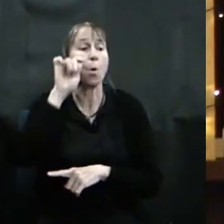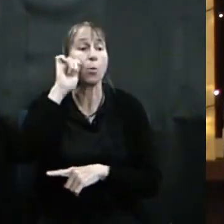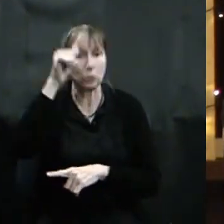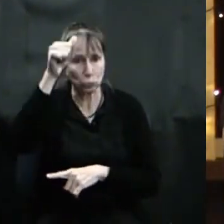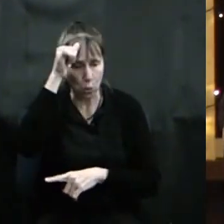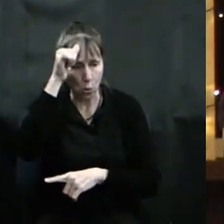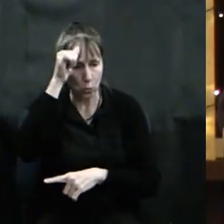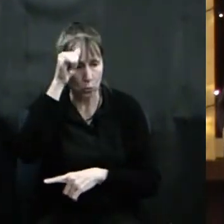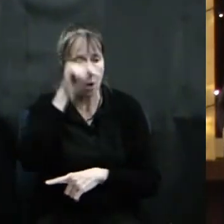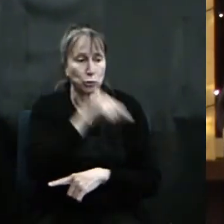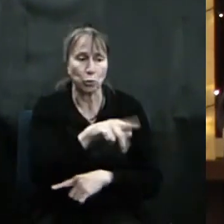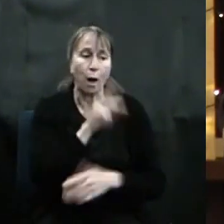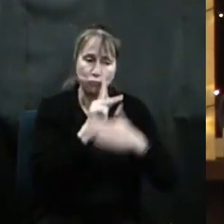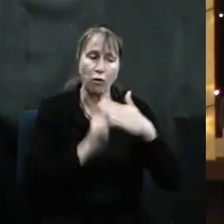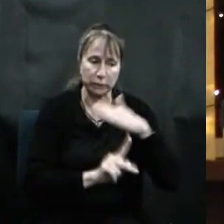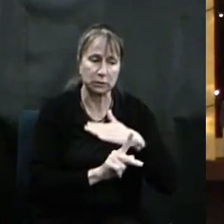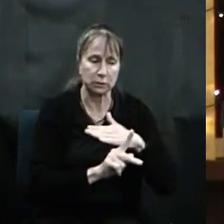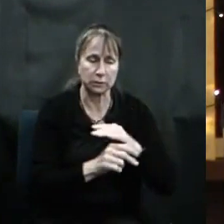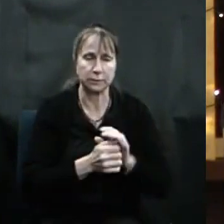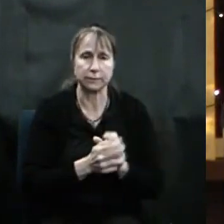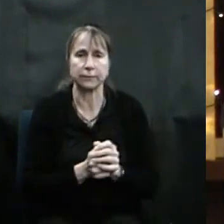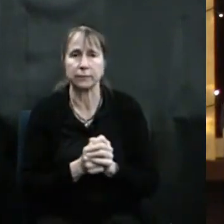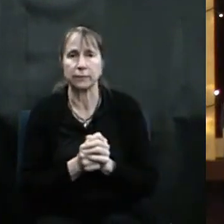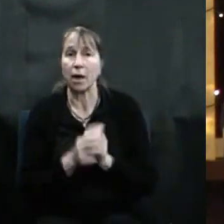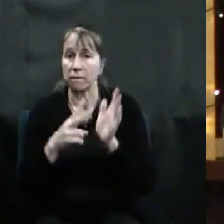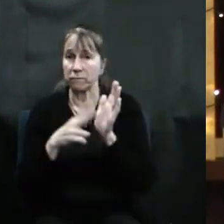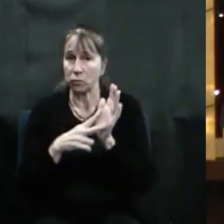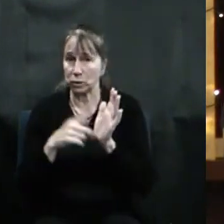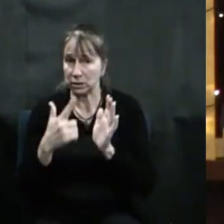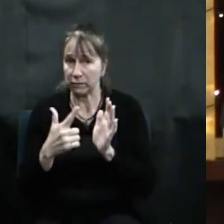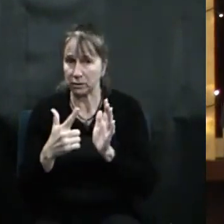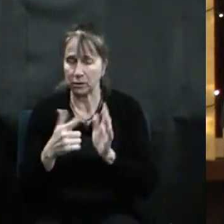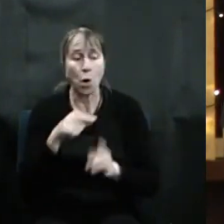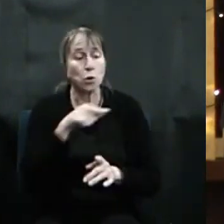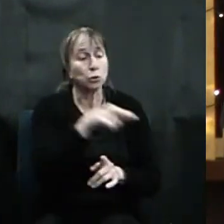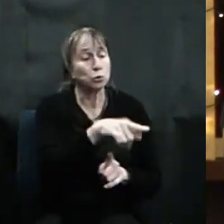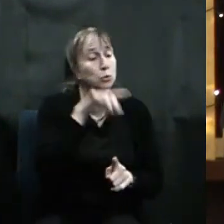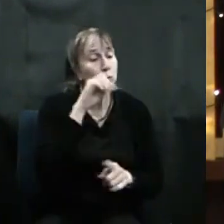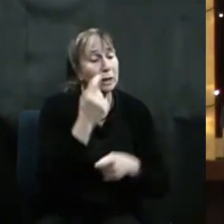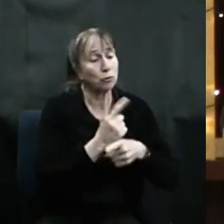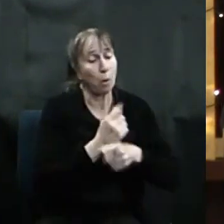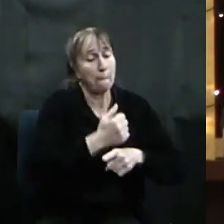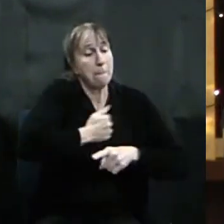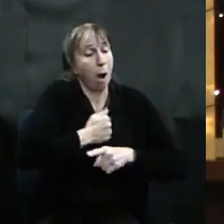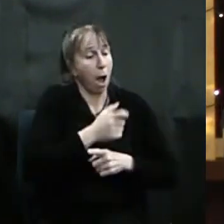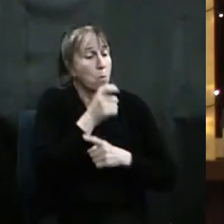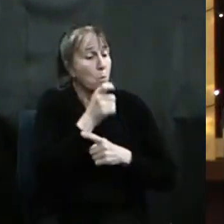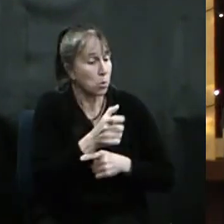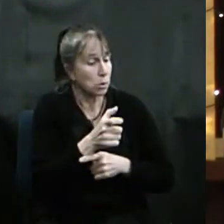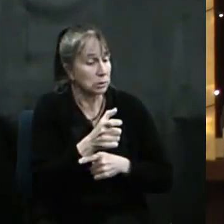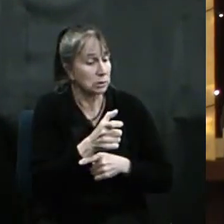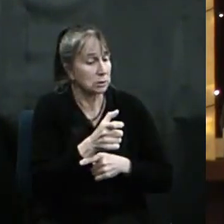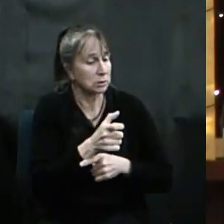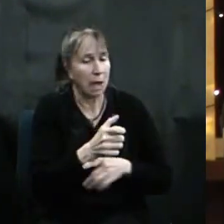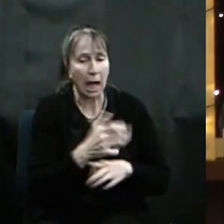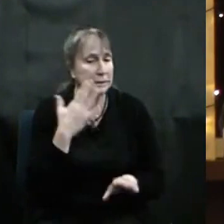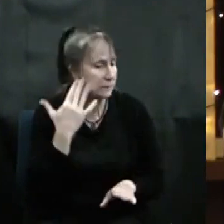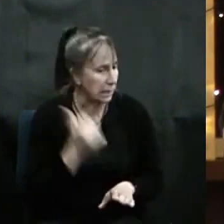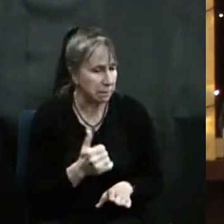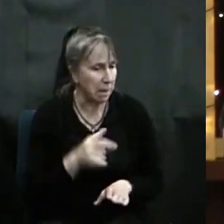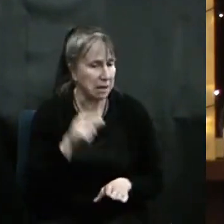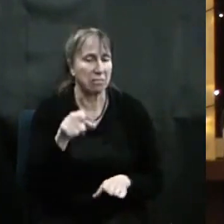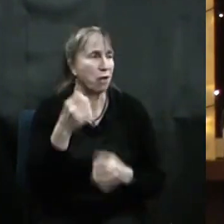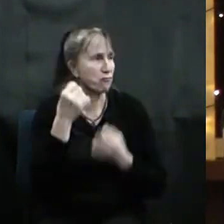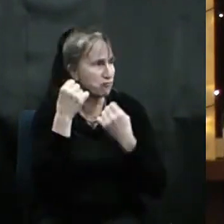Verse 7. And you shall speak my words to them, whether they hear or refuse to hear, for they are a